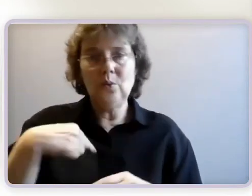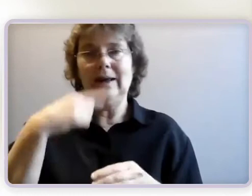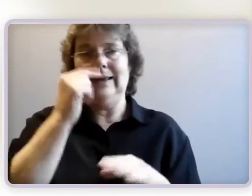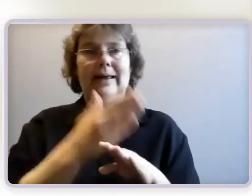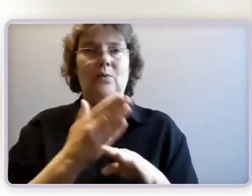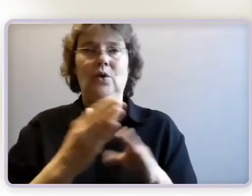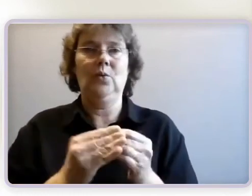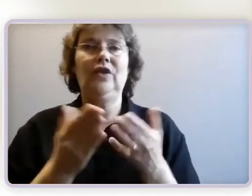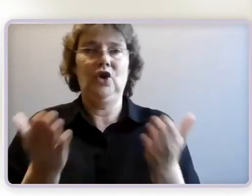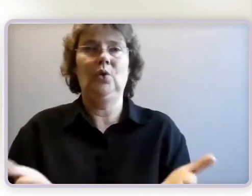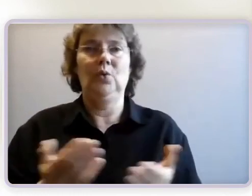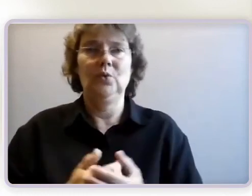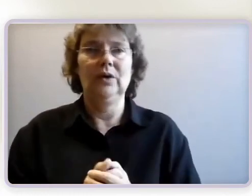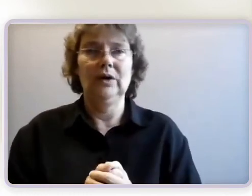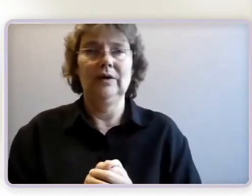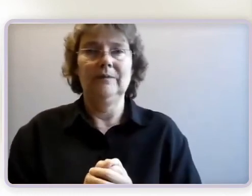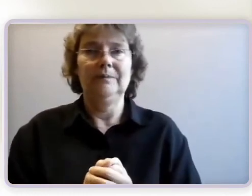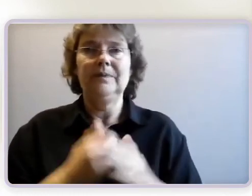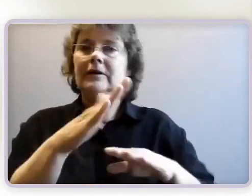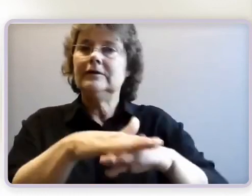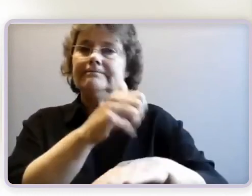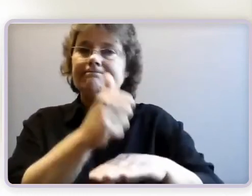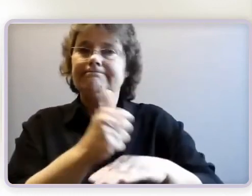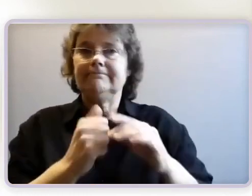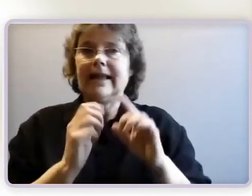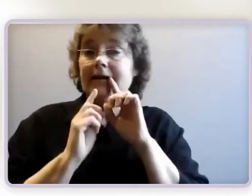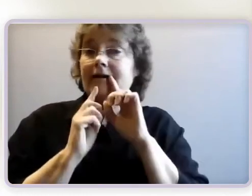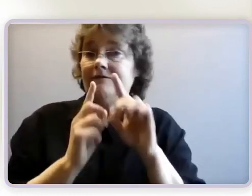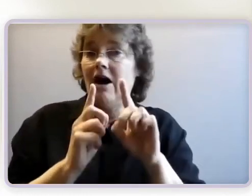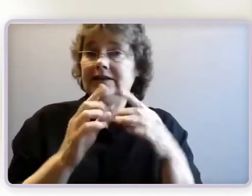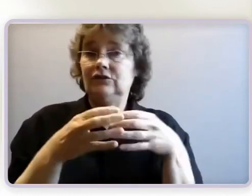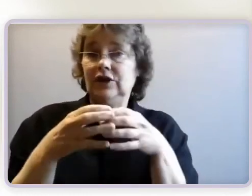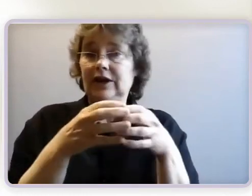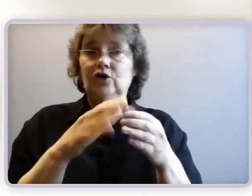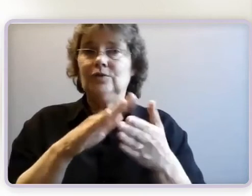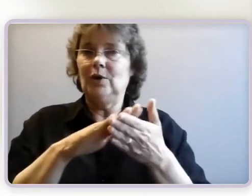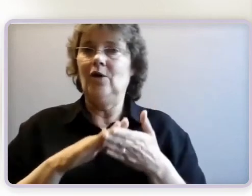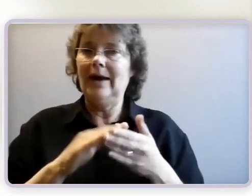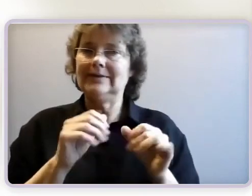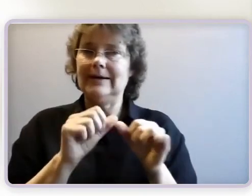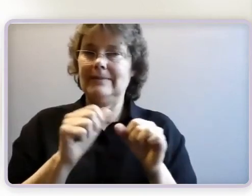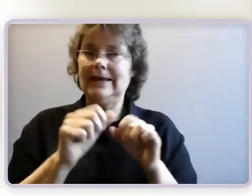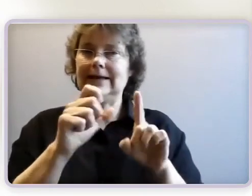We have established an advisory group to help us better design and deliver our services.